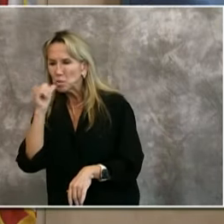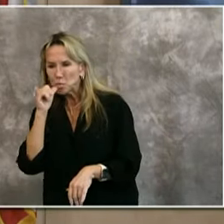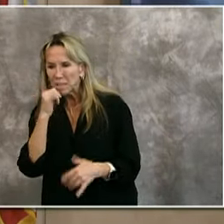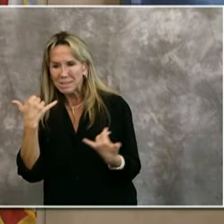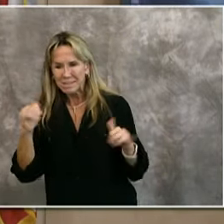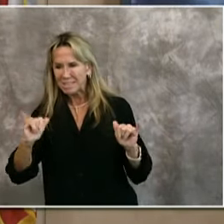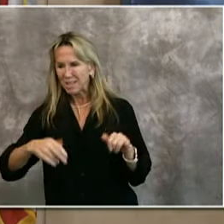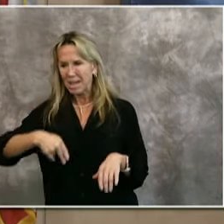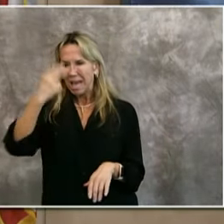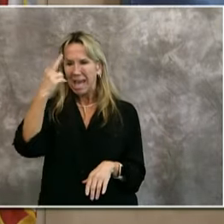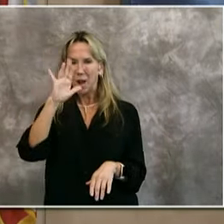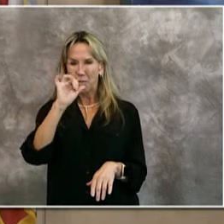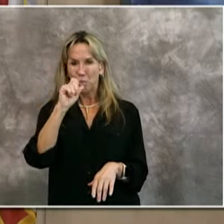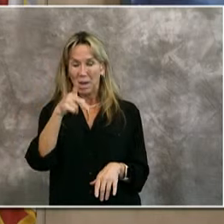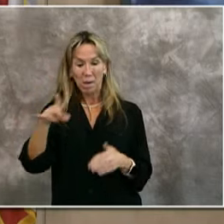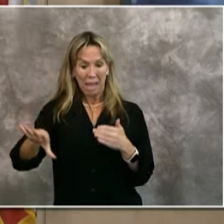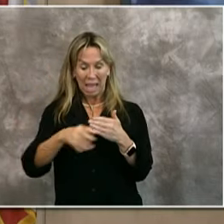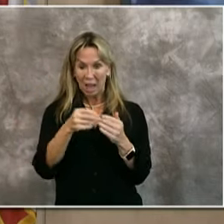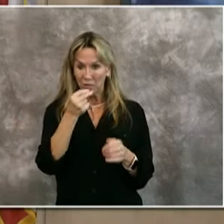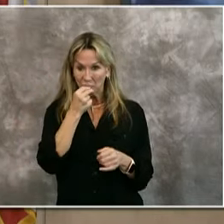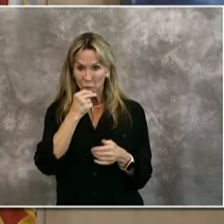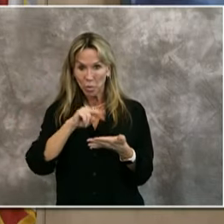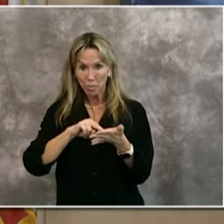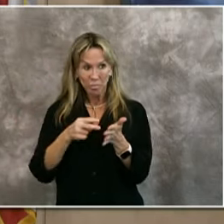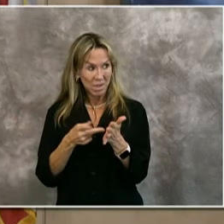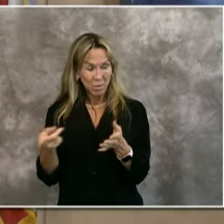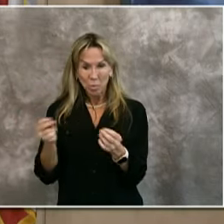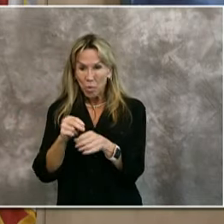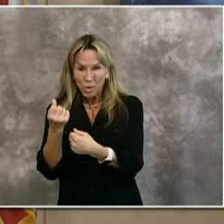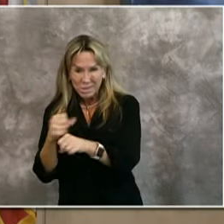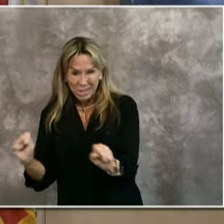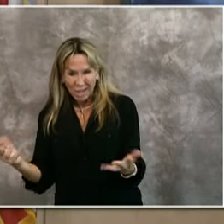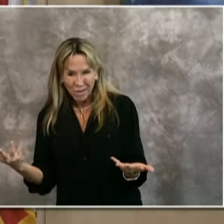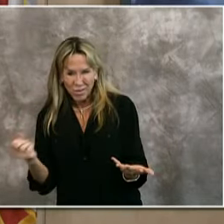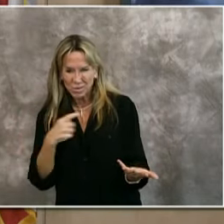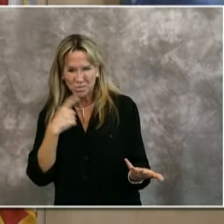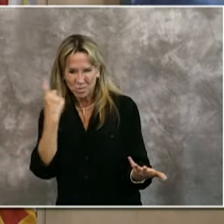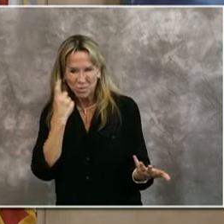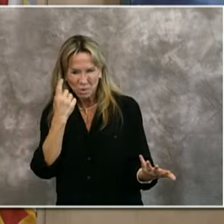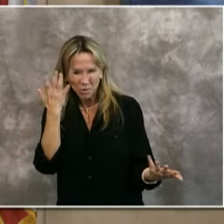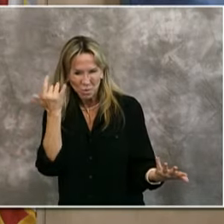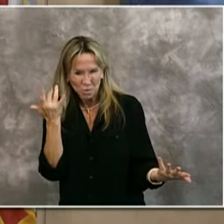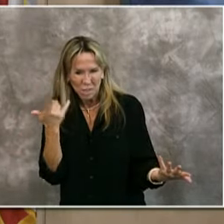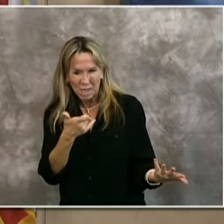doesn't make it any more safe. What was the driving factor with adding the food requirement?